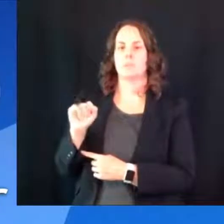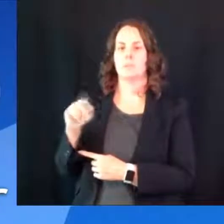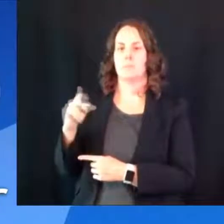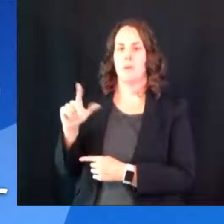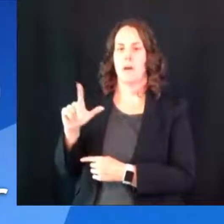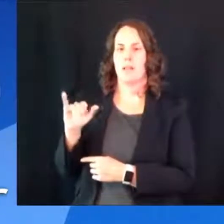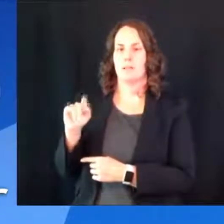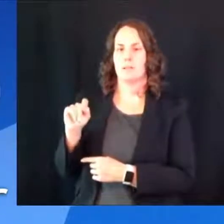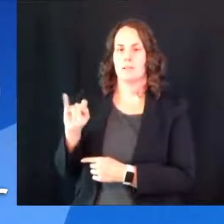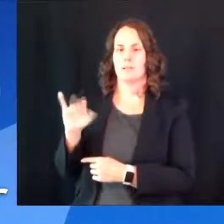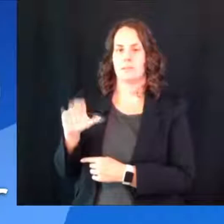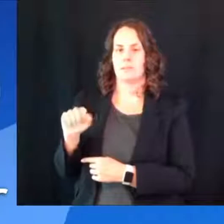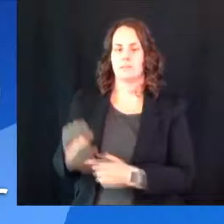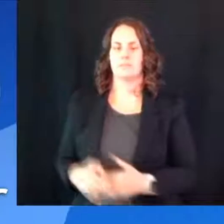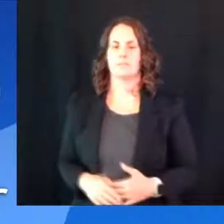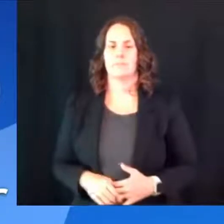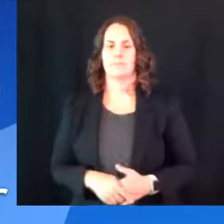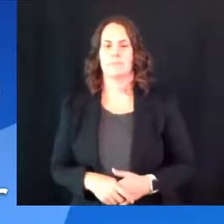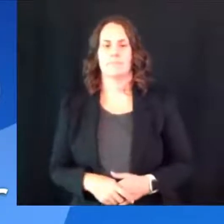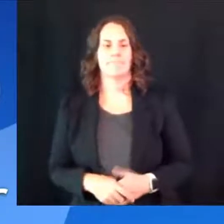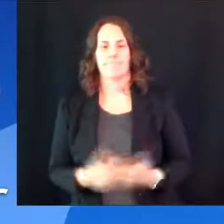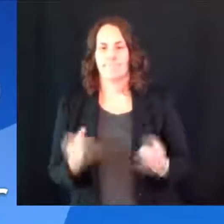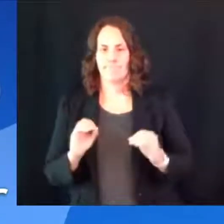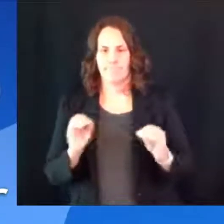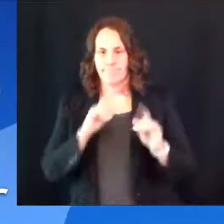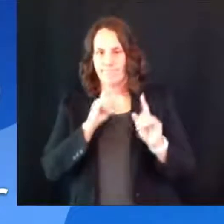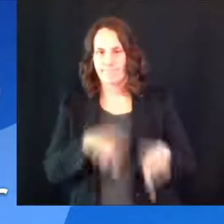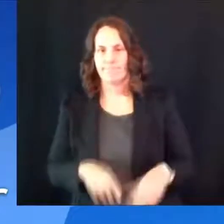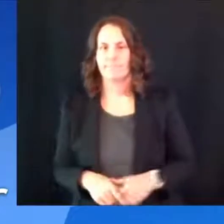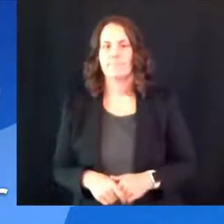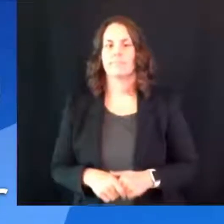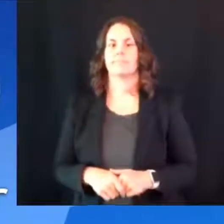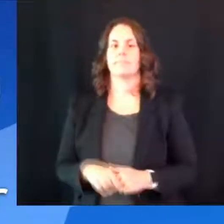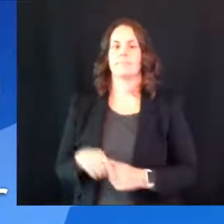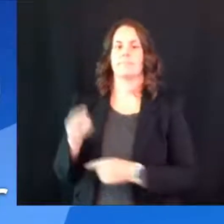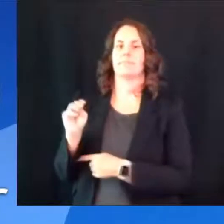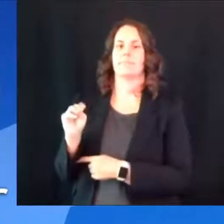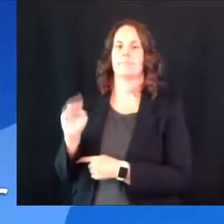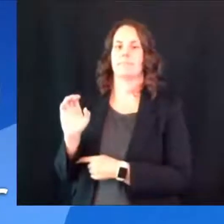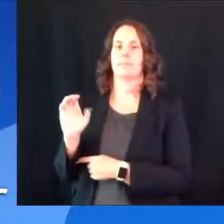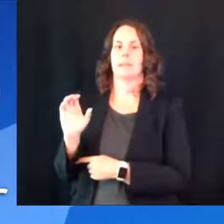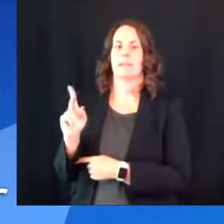And finally, McKenna Alexander, WQOW. McKenna.